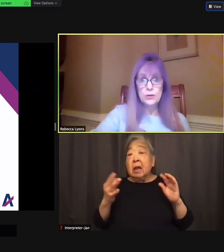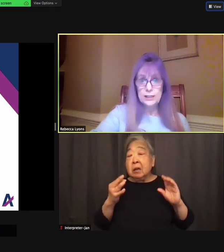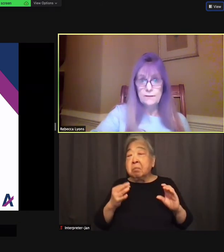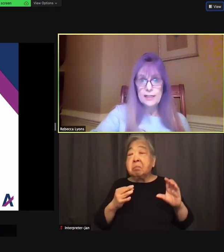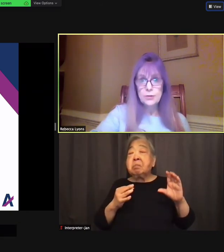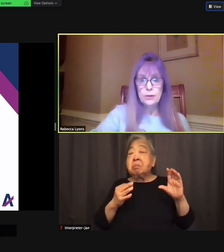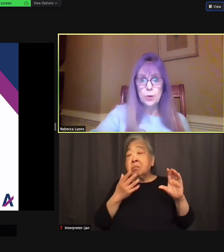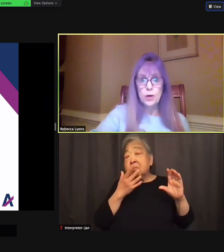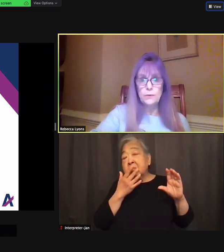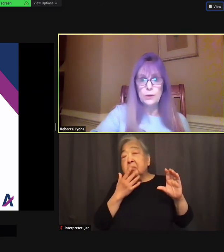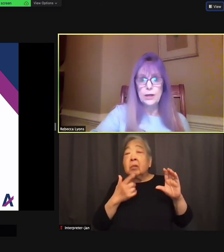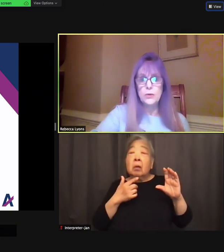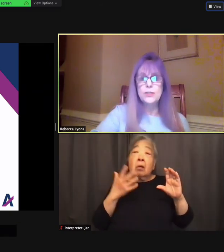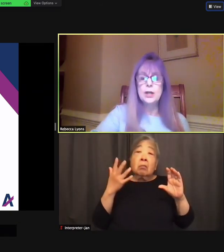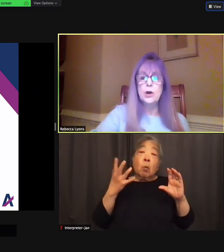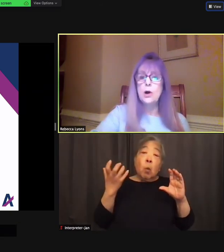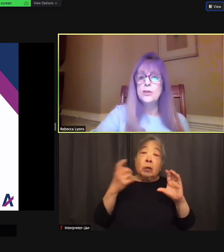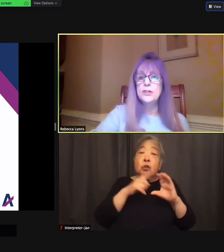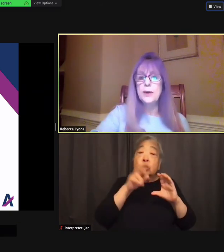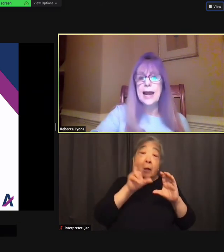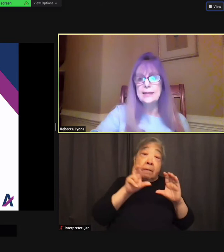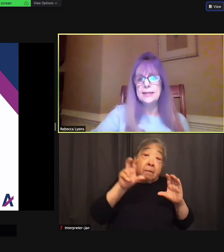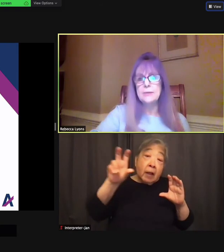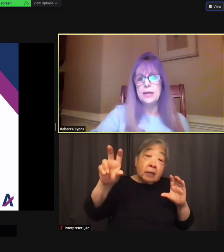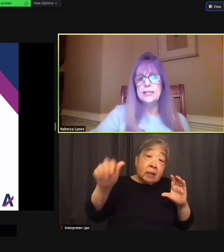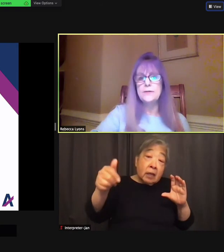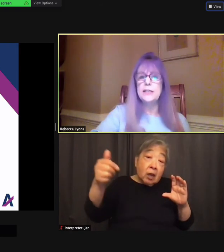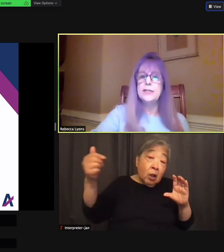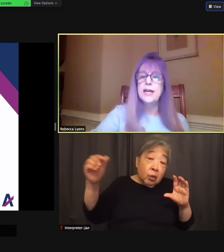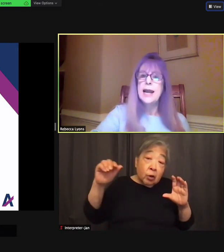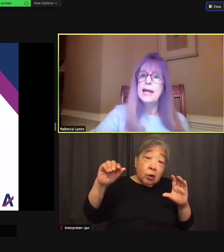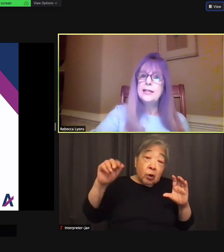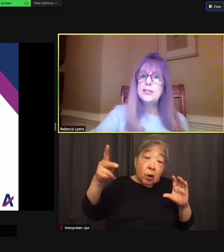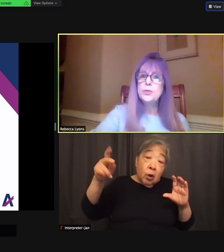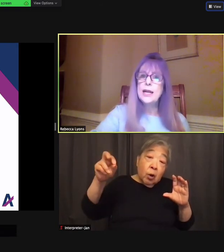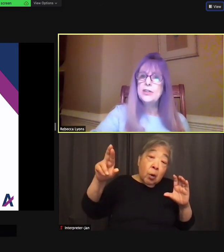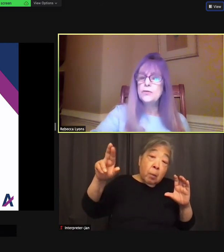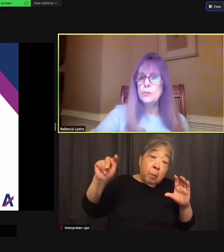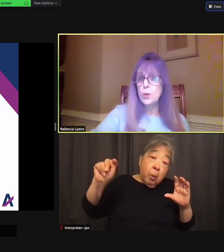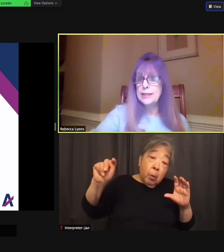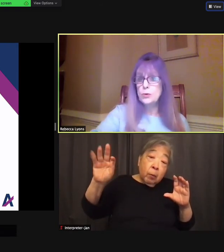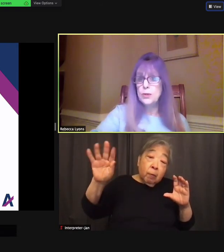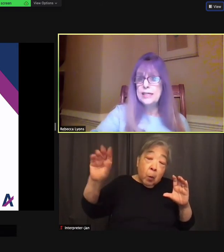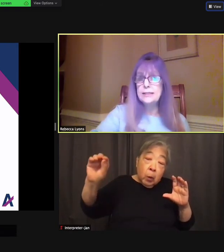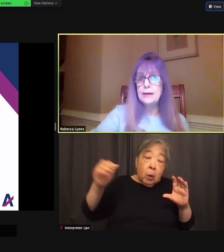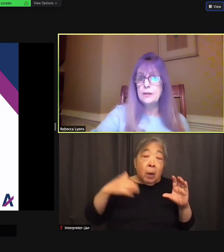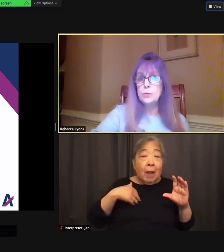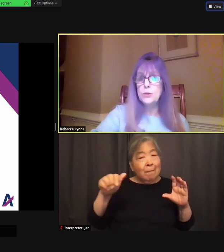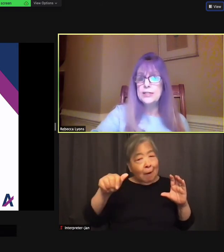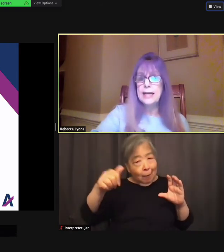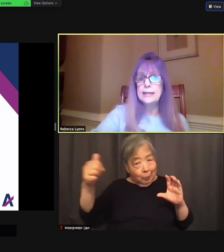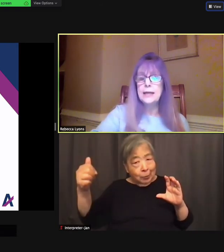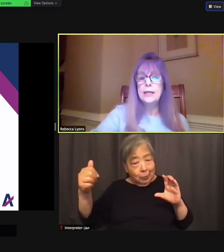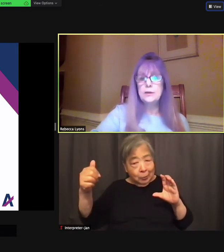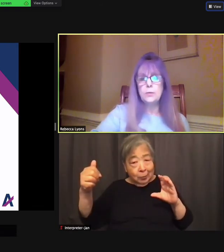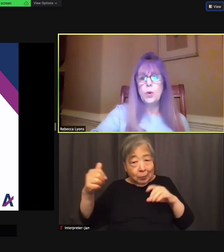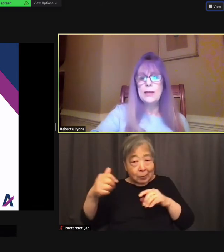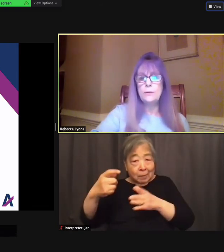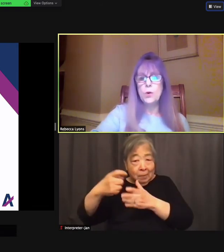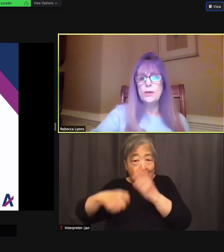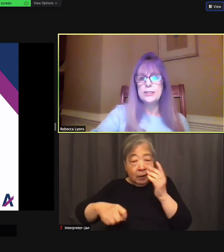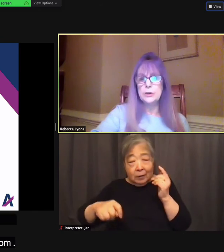one of those investment portfolios, there are also asset-based fees. And these range from 0.37%